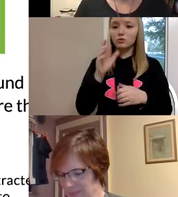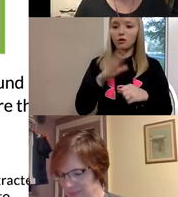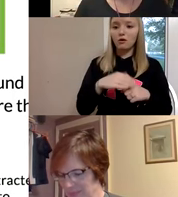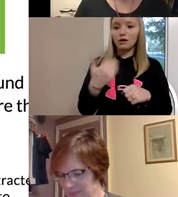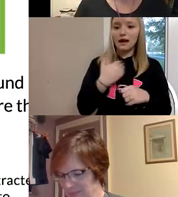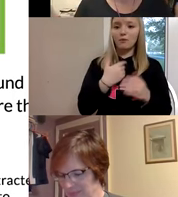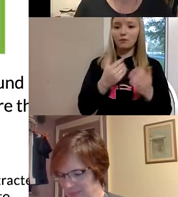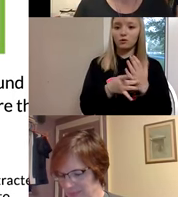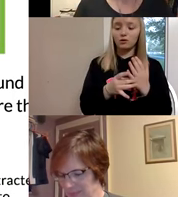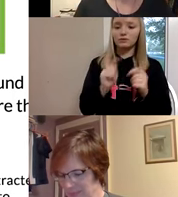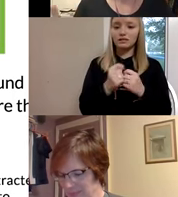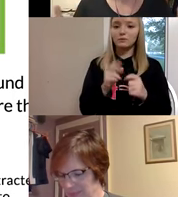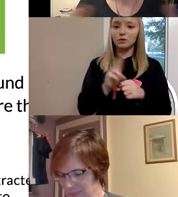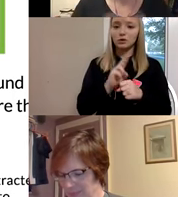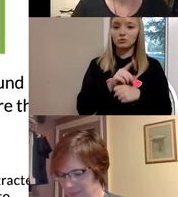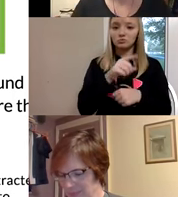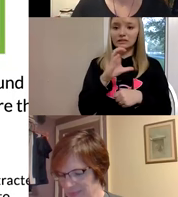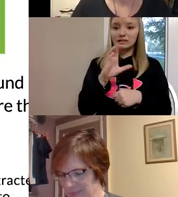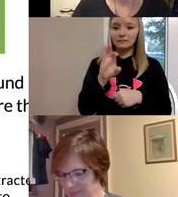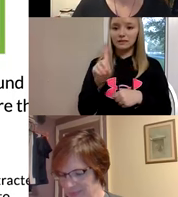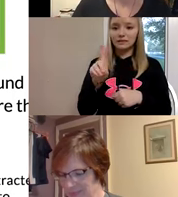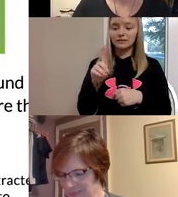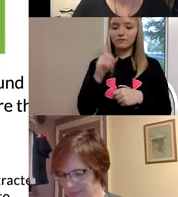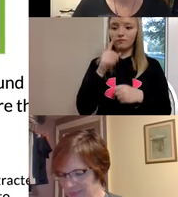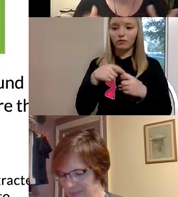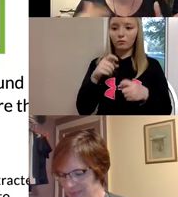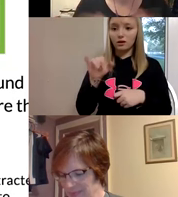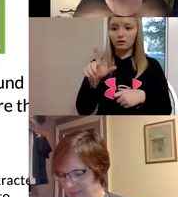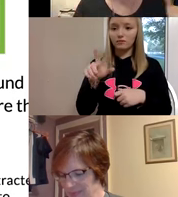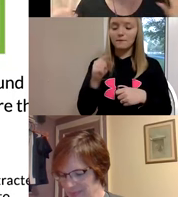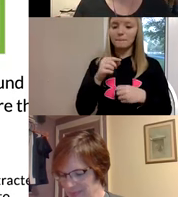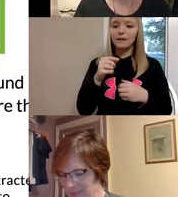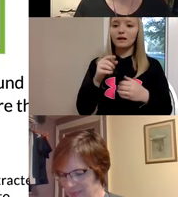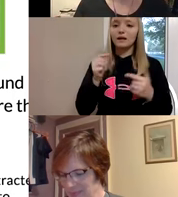use Nature's Ultra CBD, and they had gotten injured on the job two